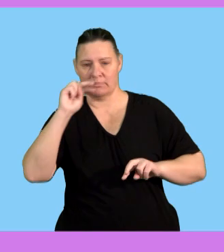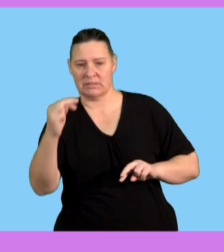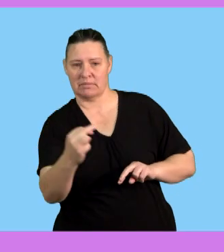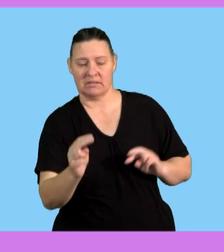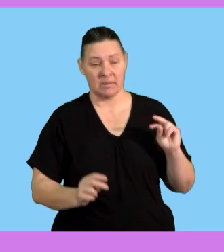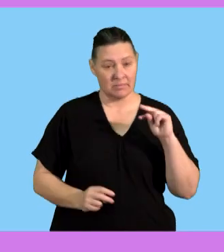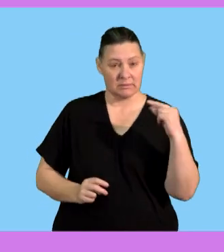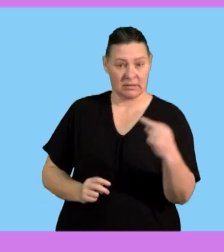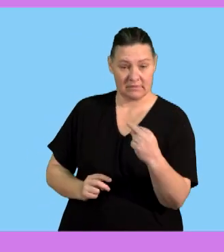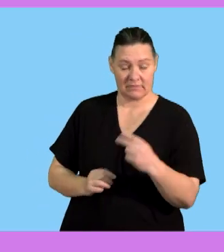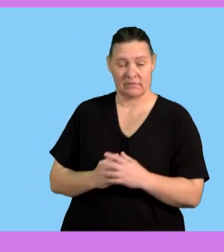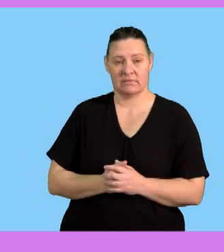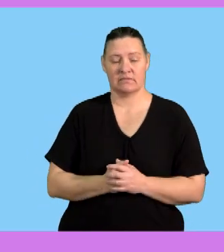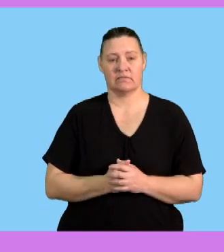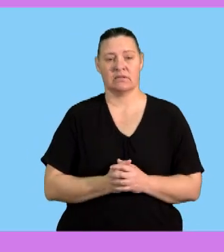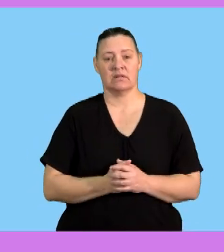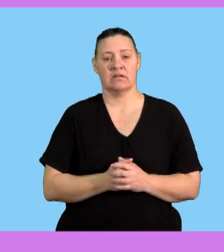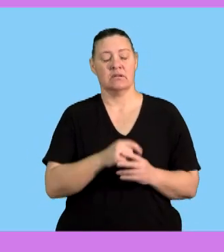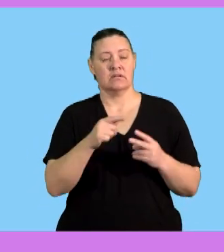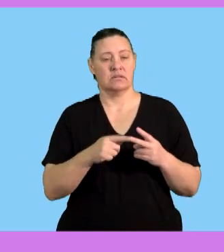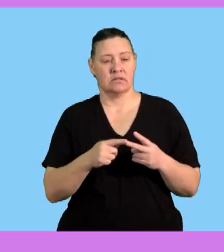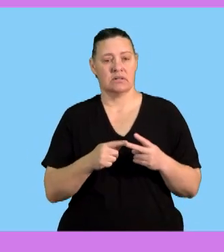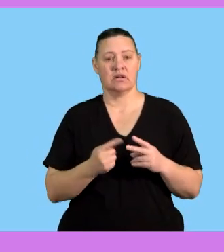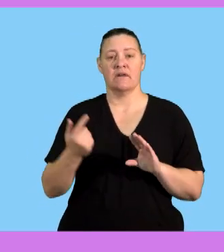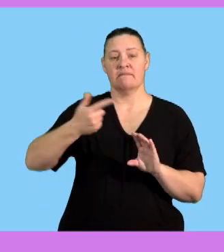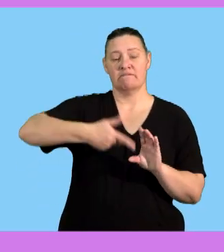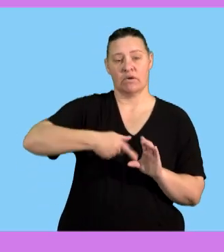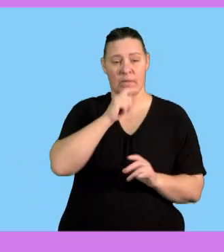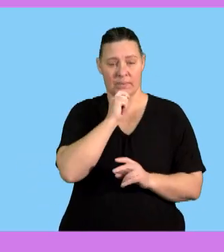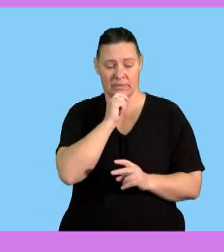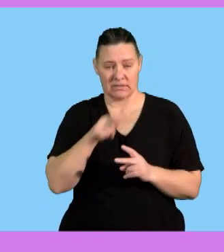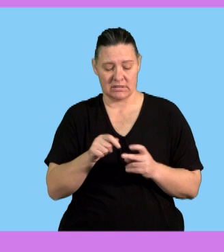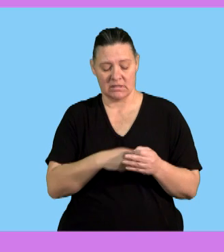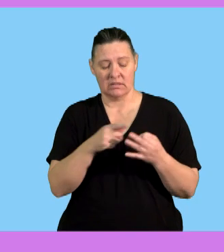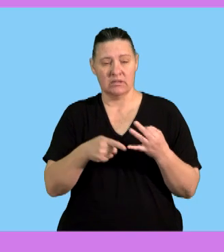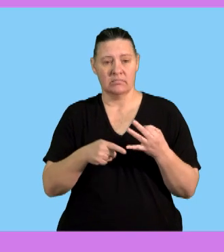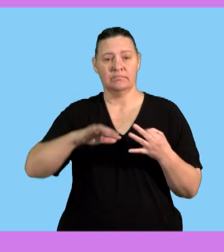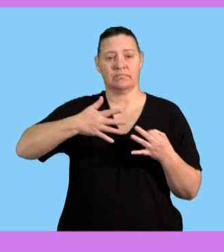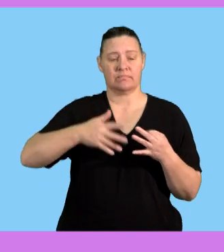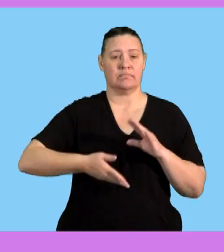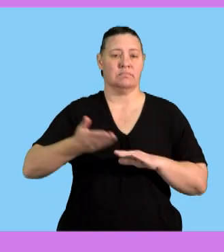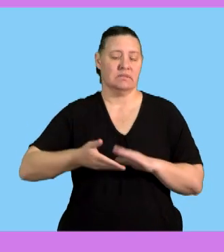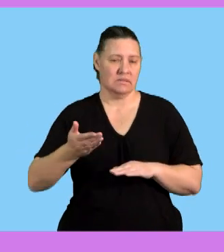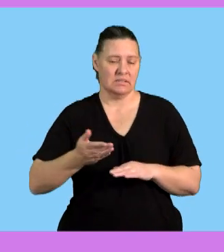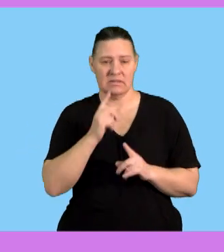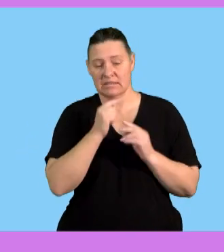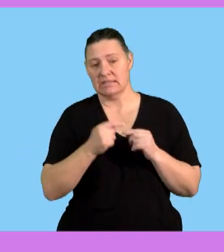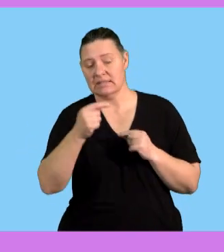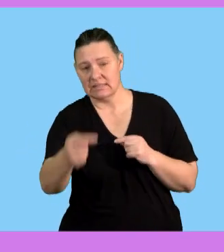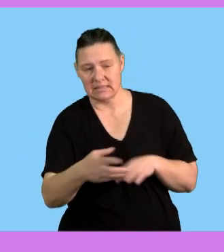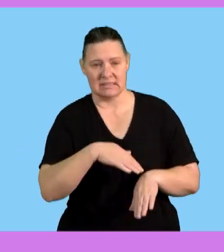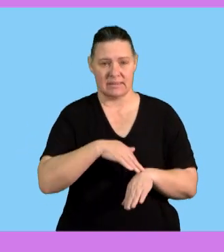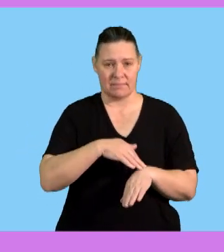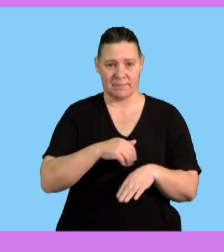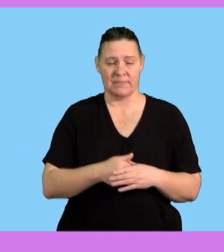perspectives. We'll also calculate the fuel consumption and lastly, the average speed, distance, and